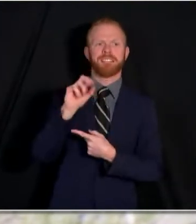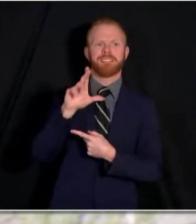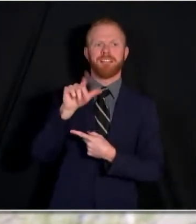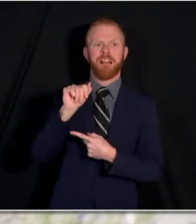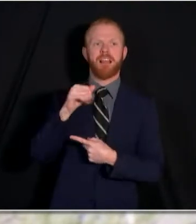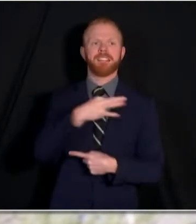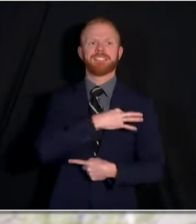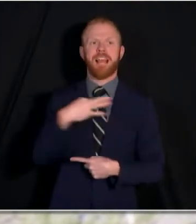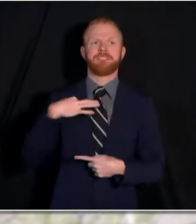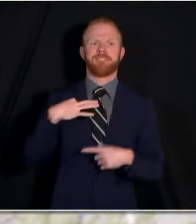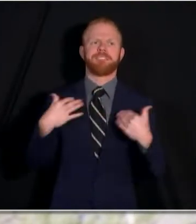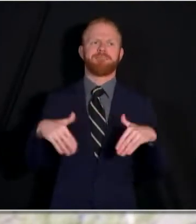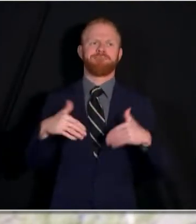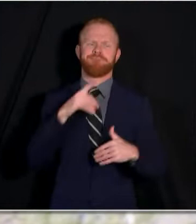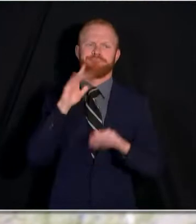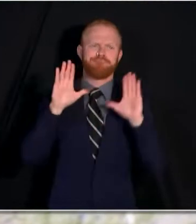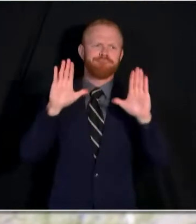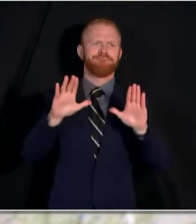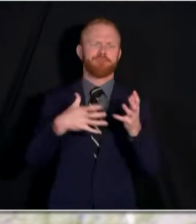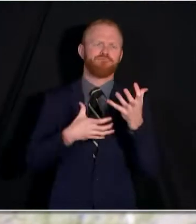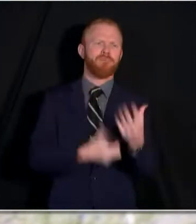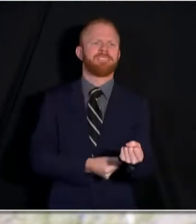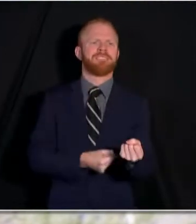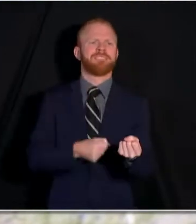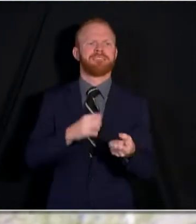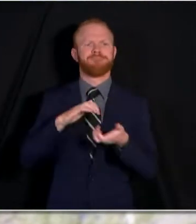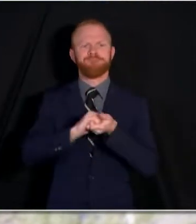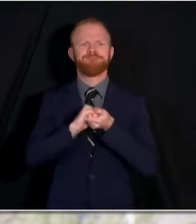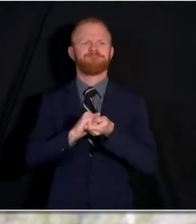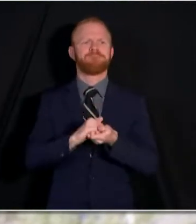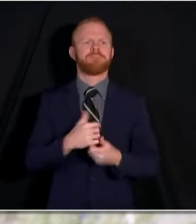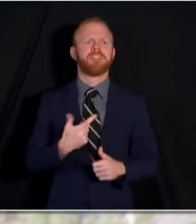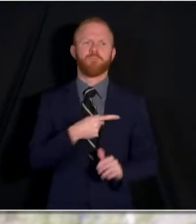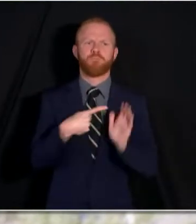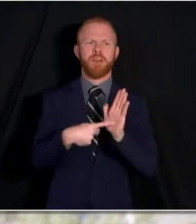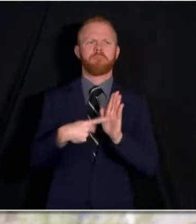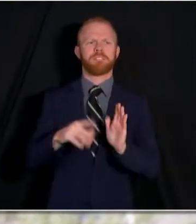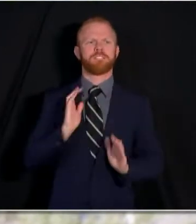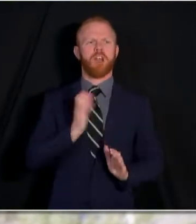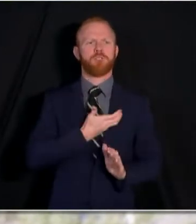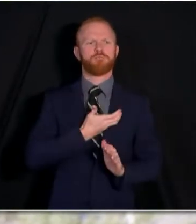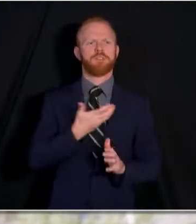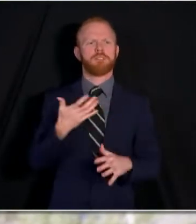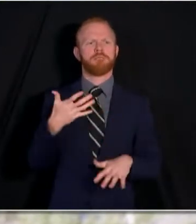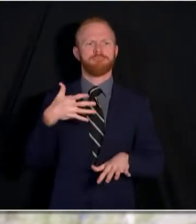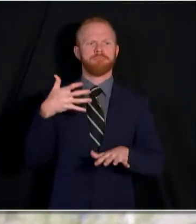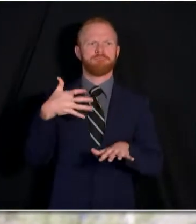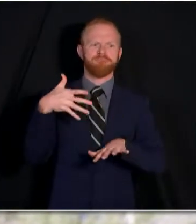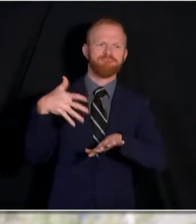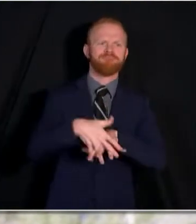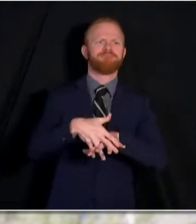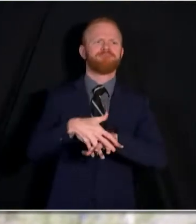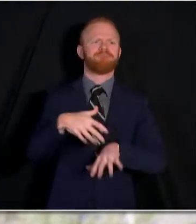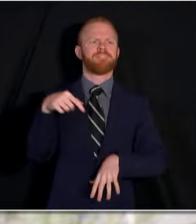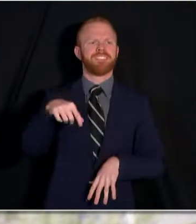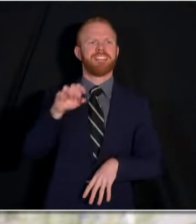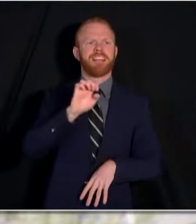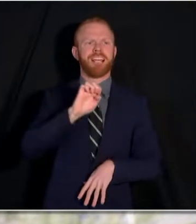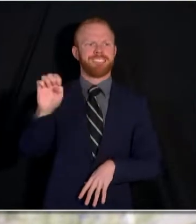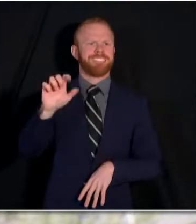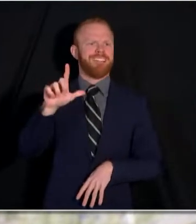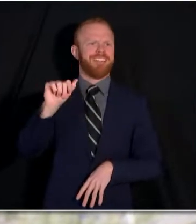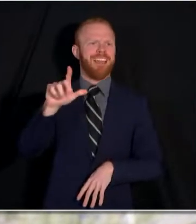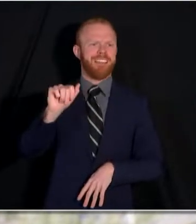trusted partners and represent the fabric of the east side of Los Angeles. From the beginning of the